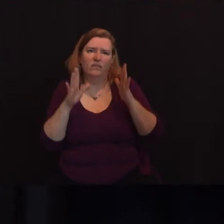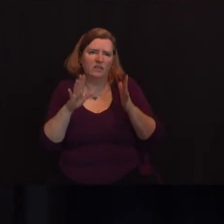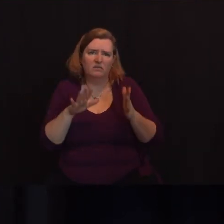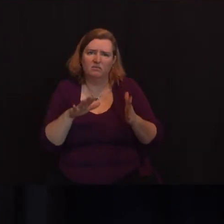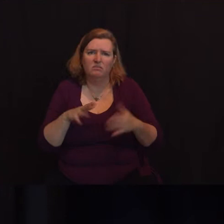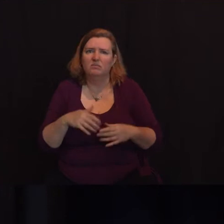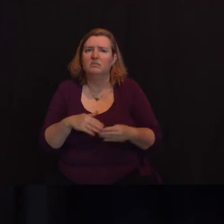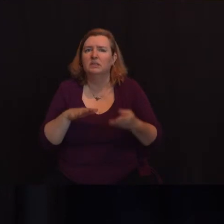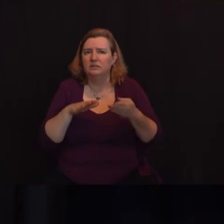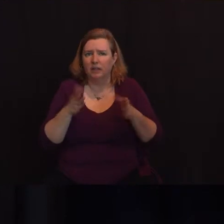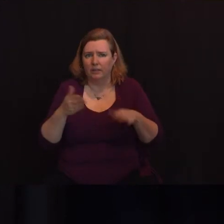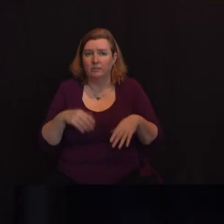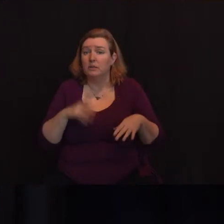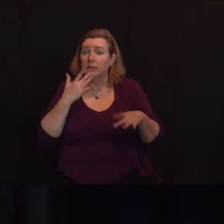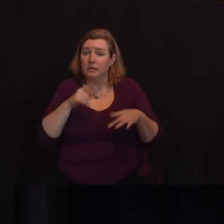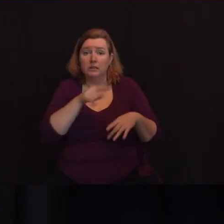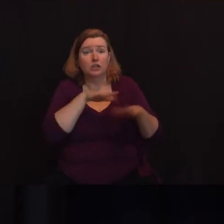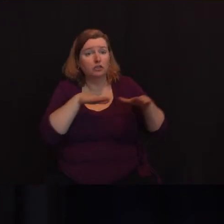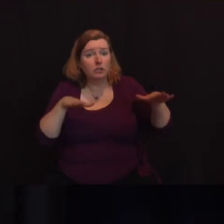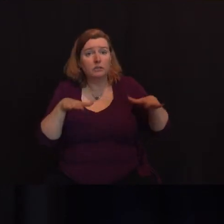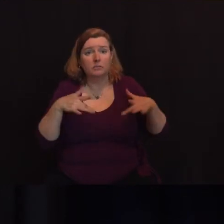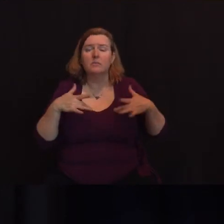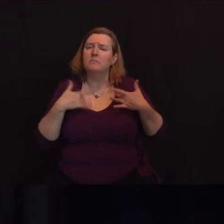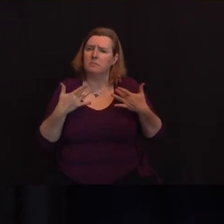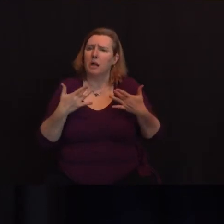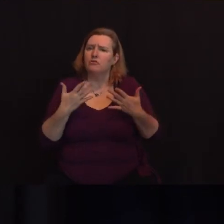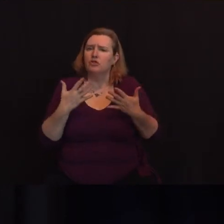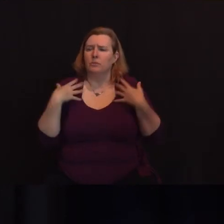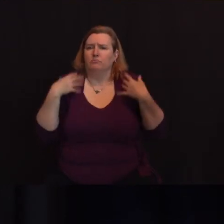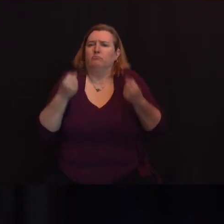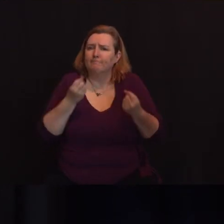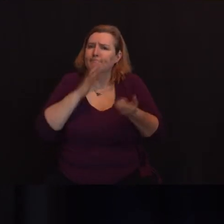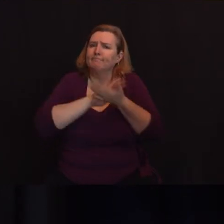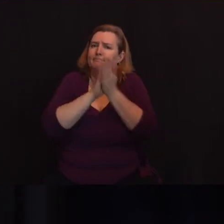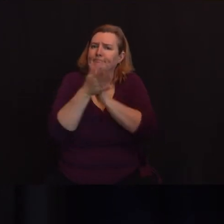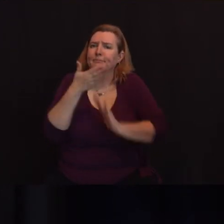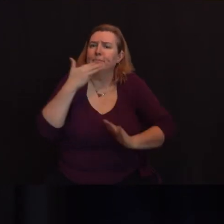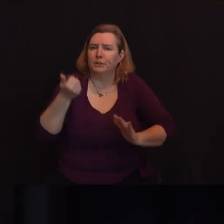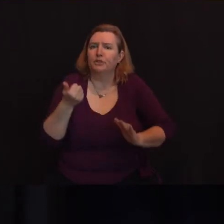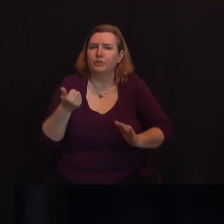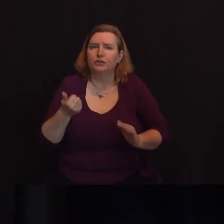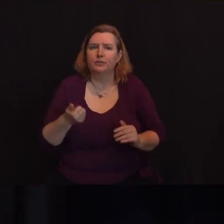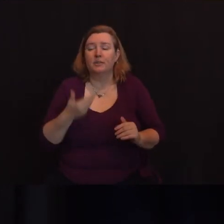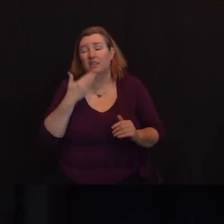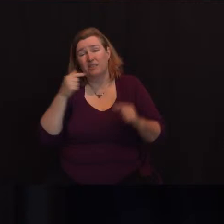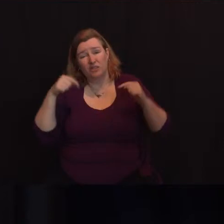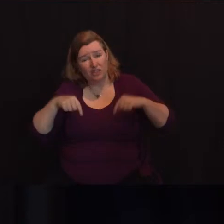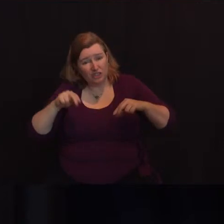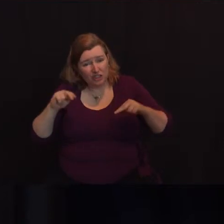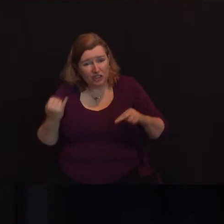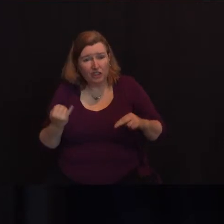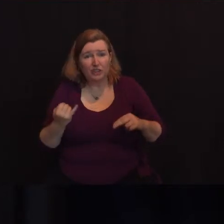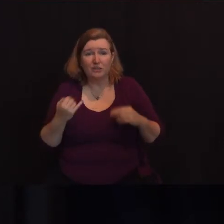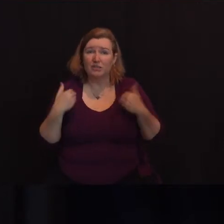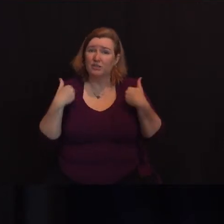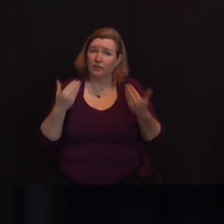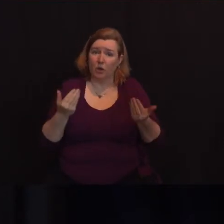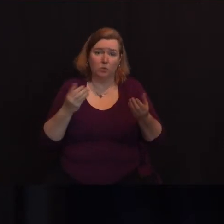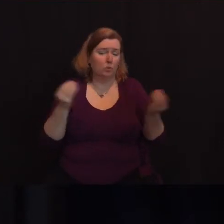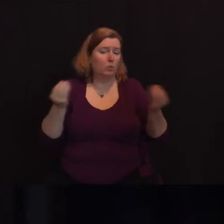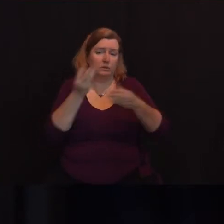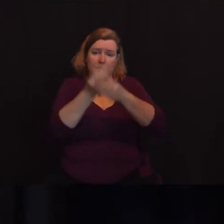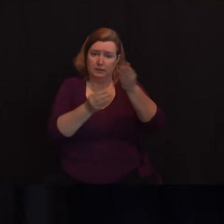condition have gotten better with medical care. Thankfully, in New Jersey, there have not been any